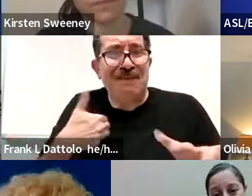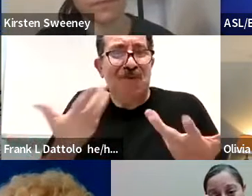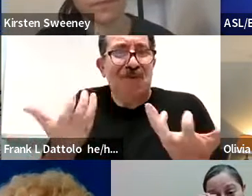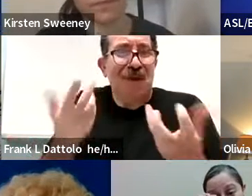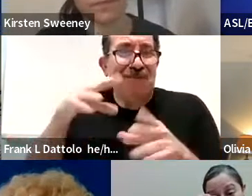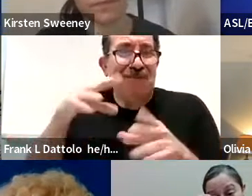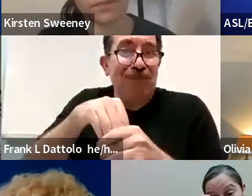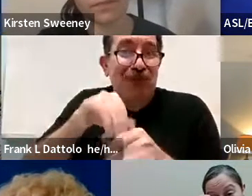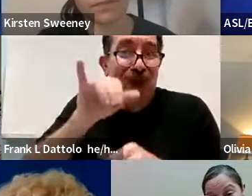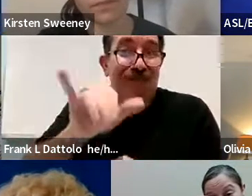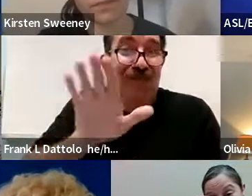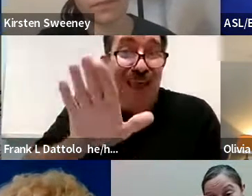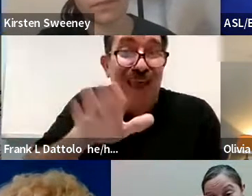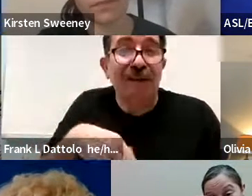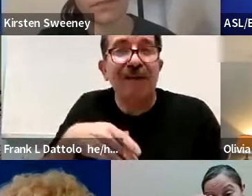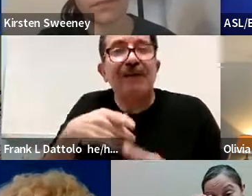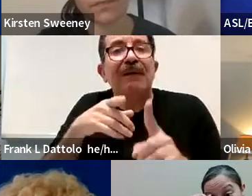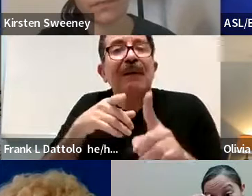But,